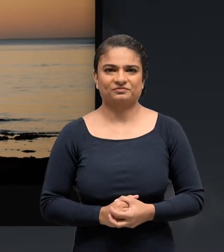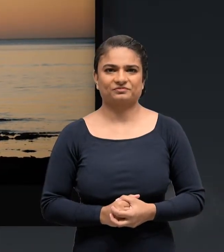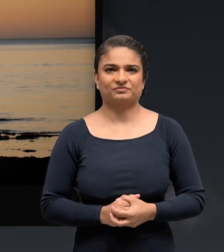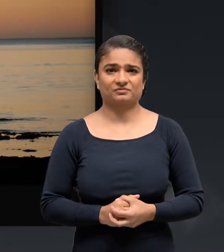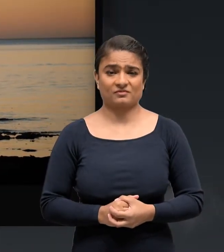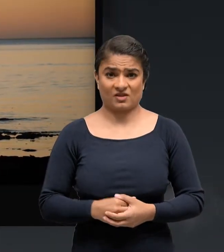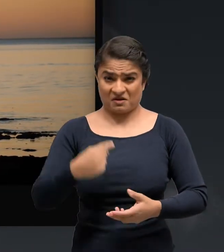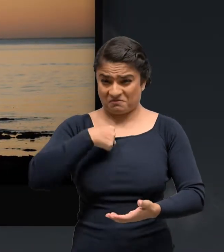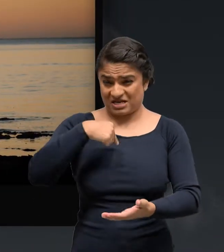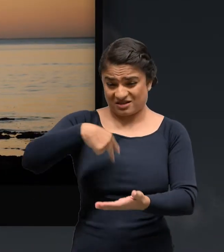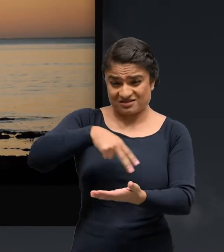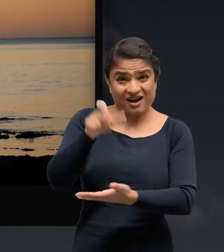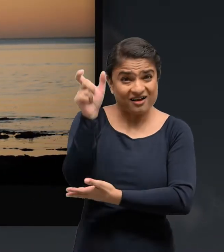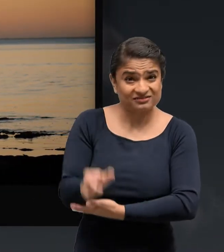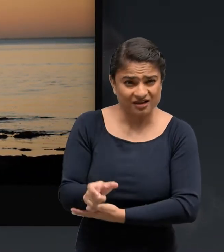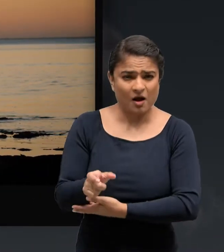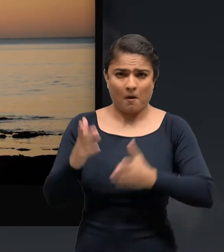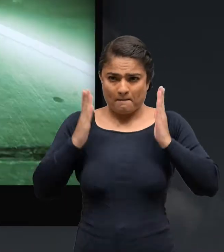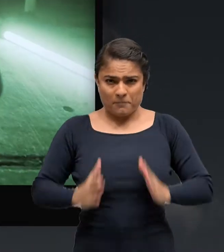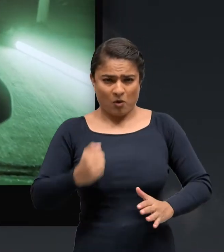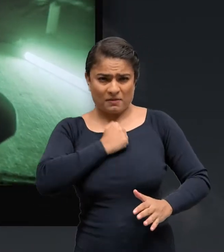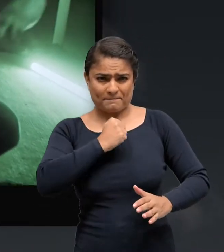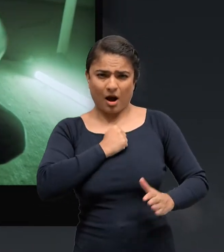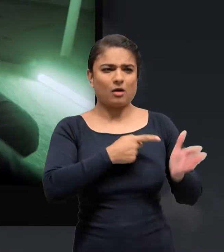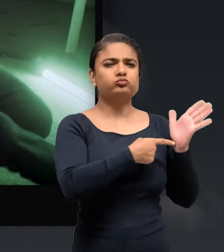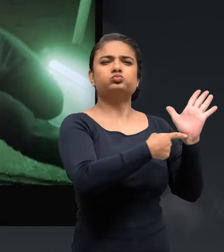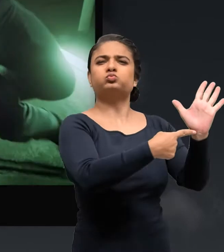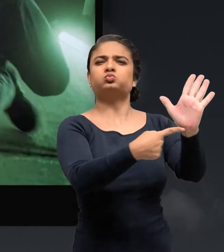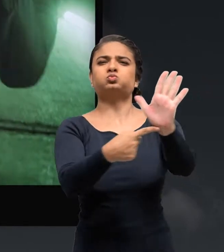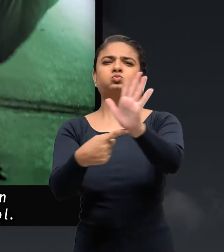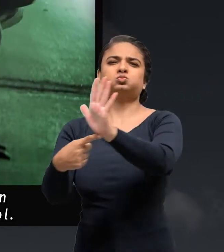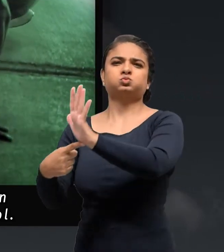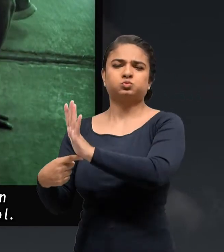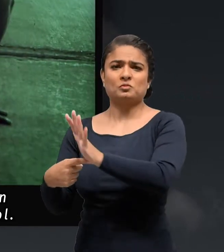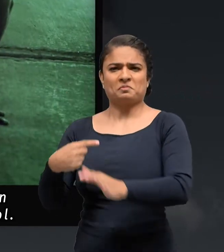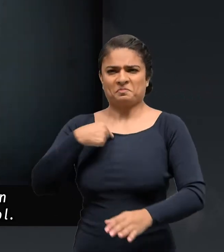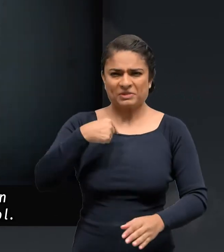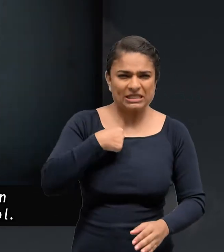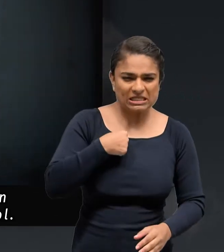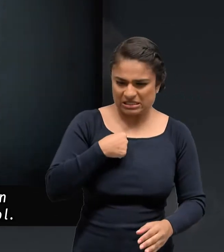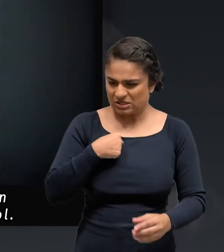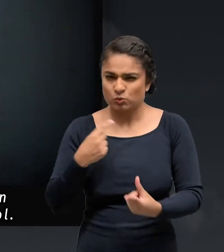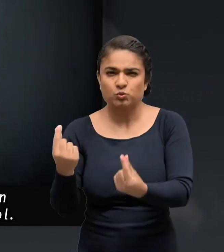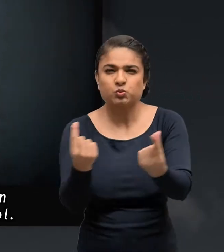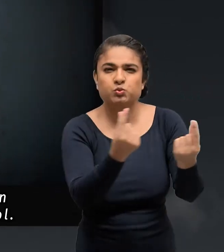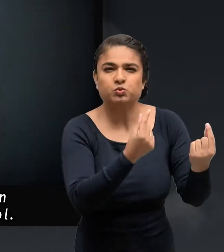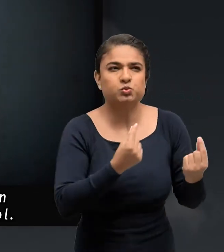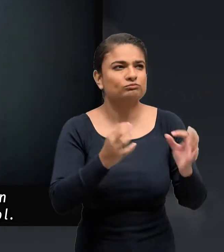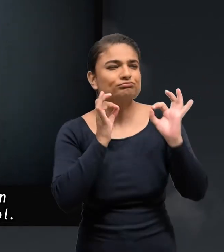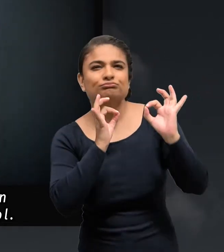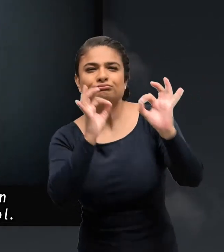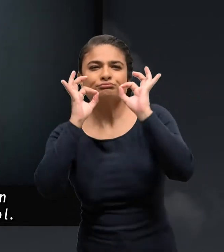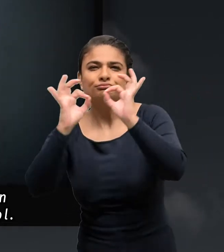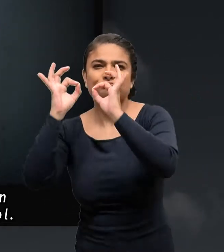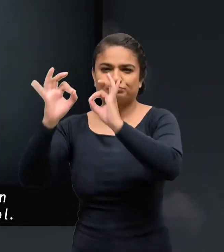As a dancer, I am a body on display. As a body on display, I'm expected to reside within a certain